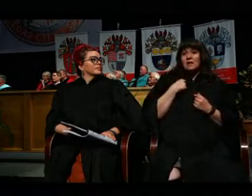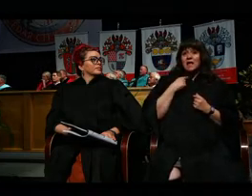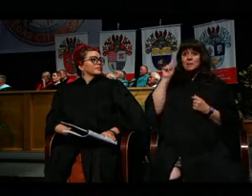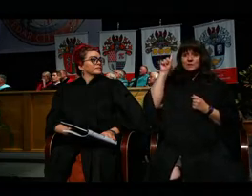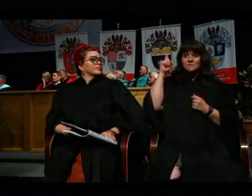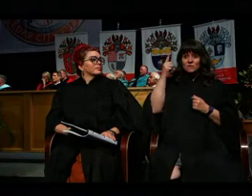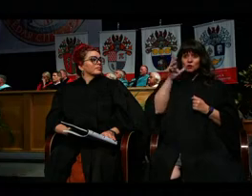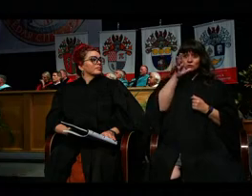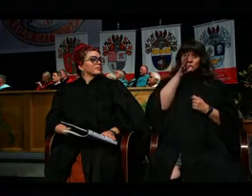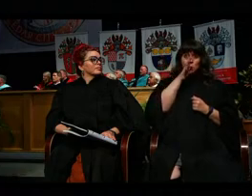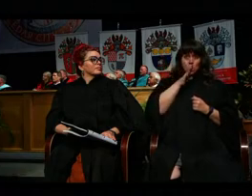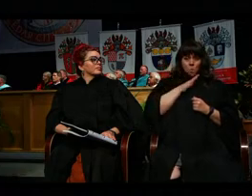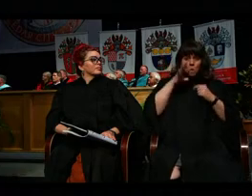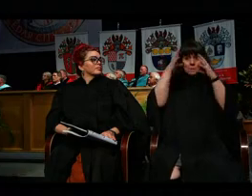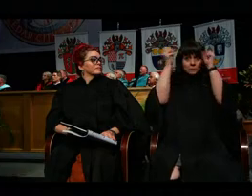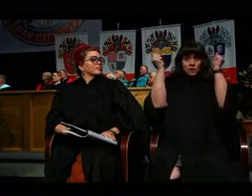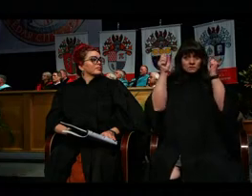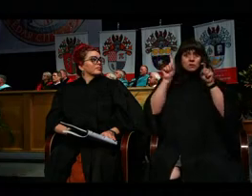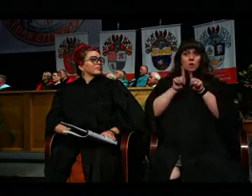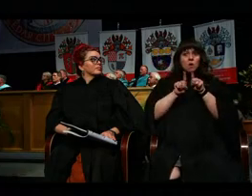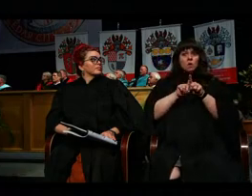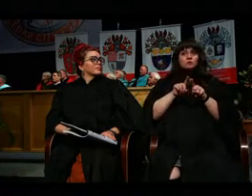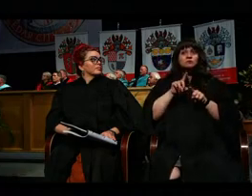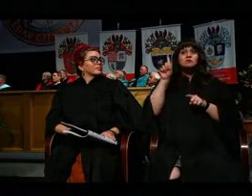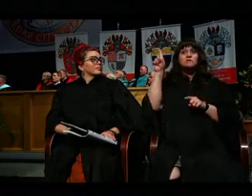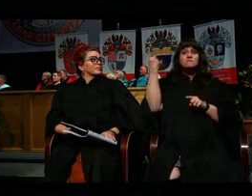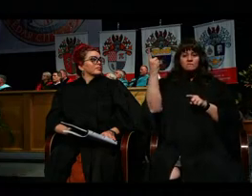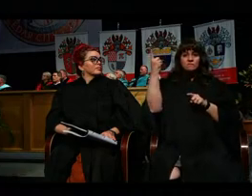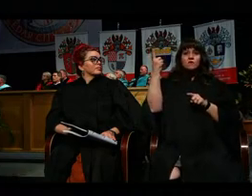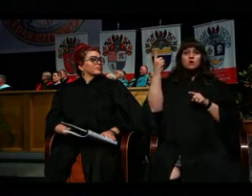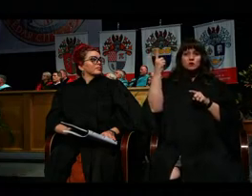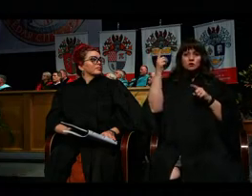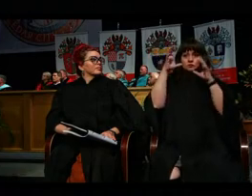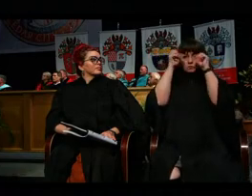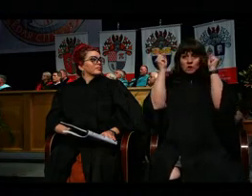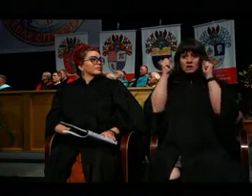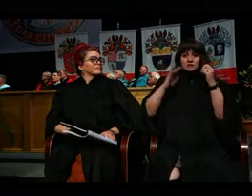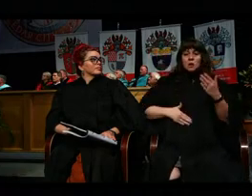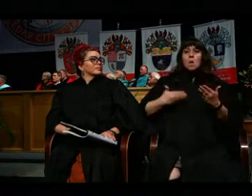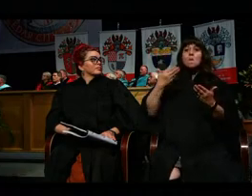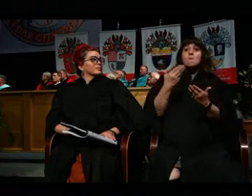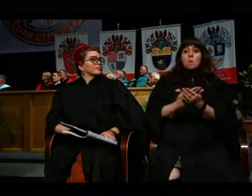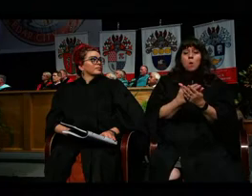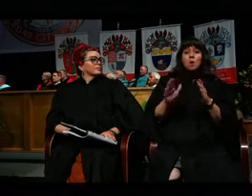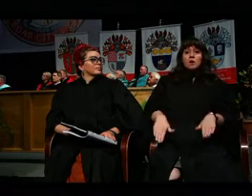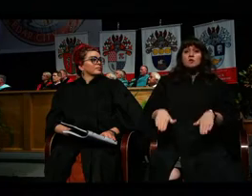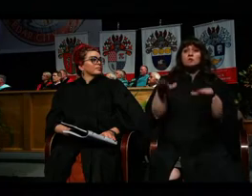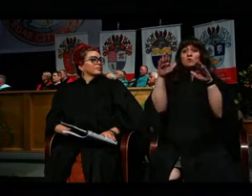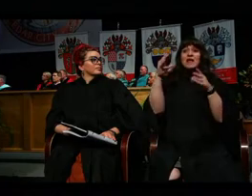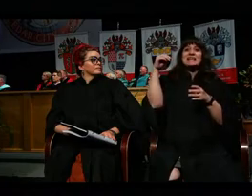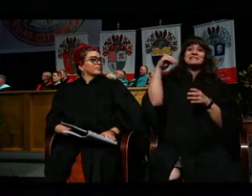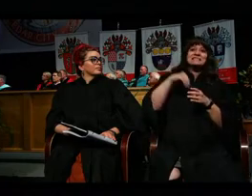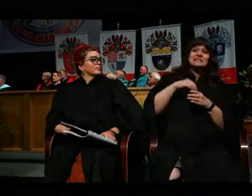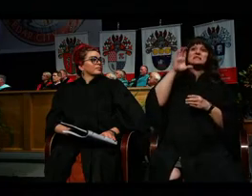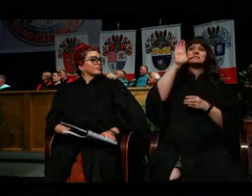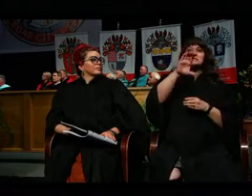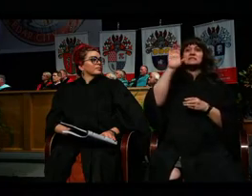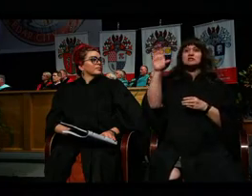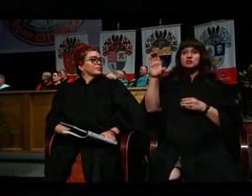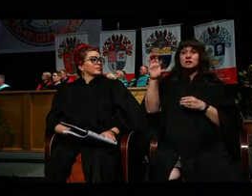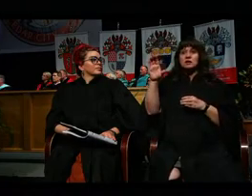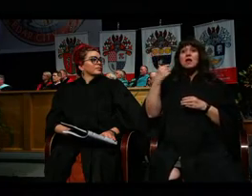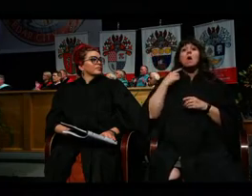president, but also the first president in SUU's history to have been born and raised in Cedar City and educated